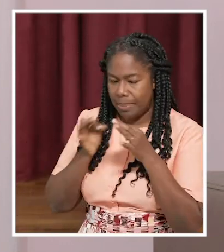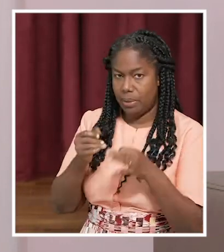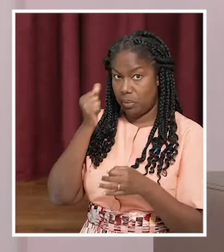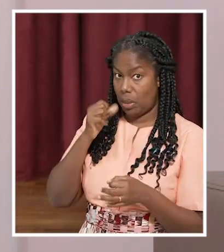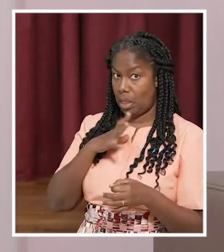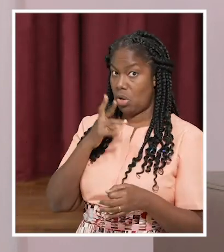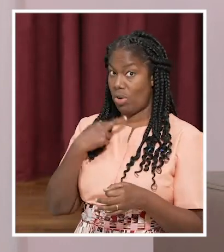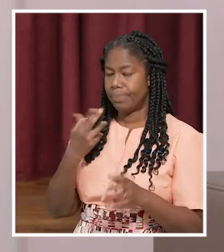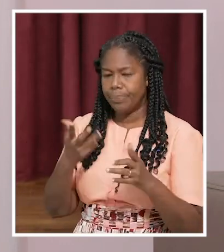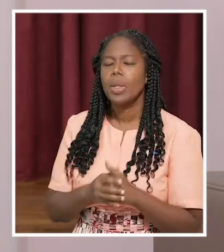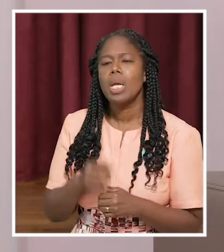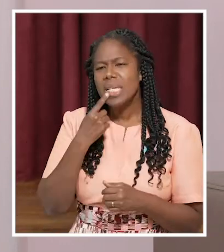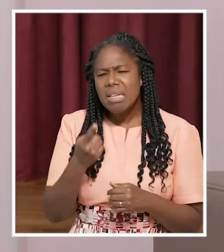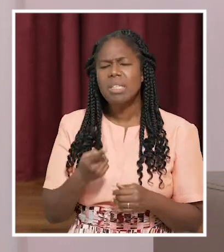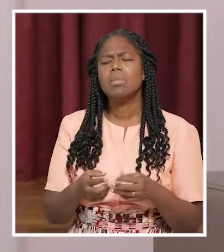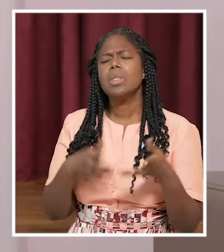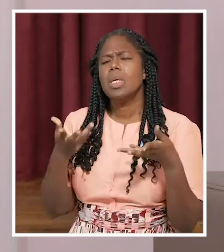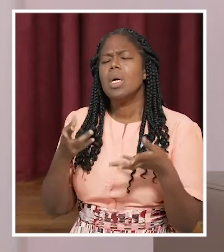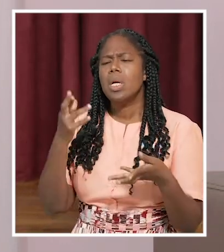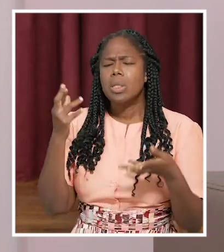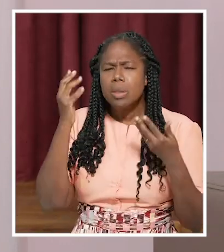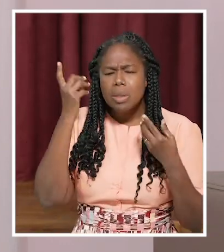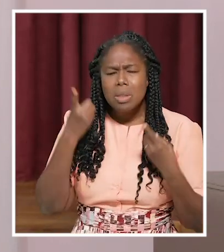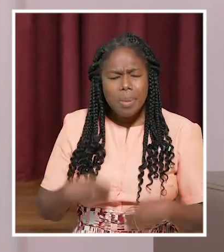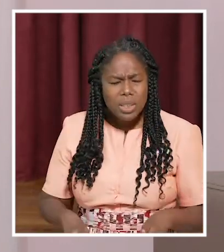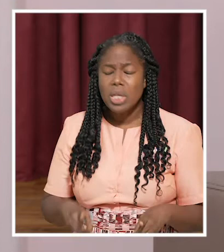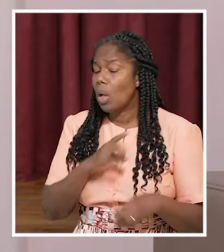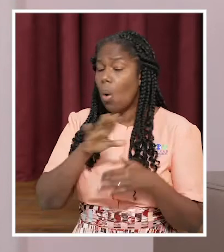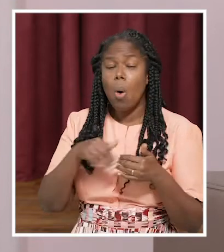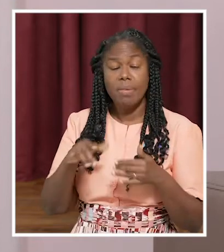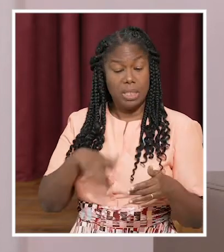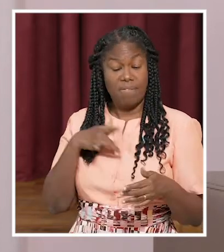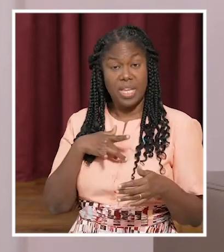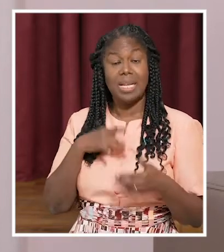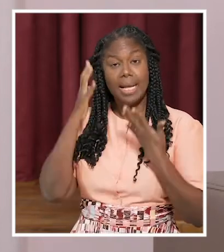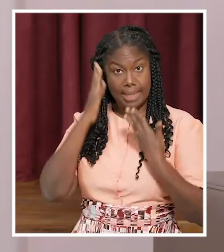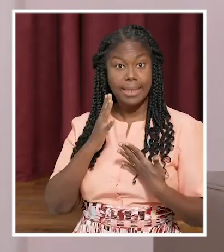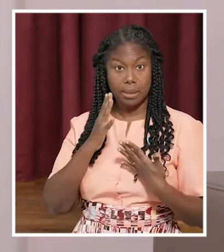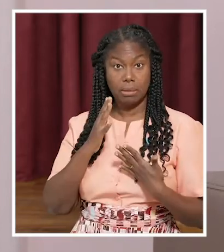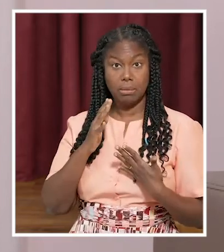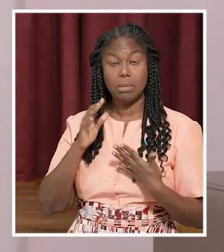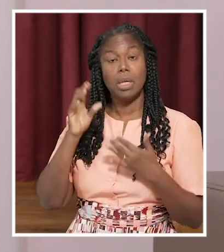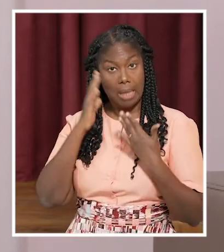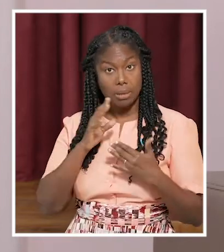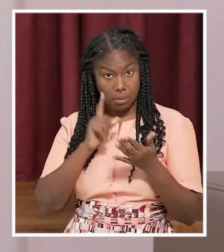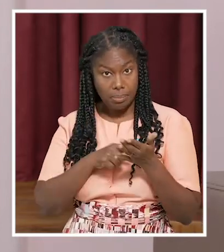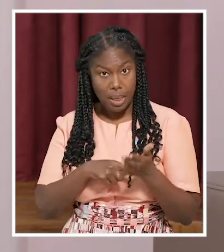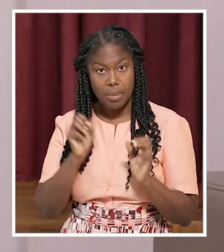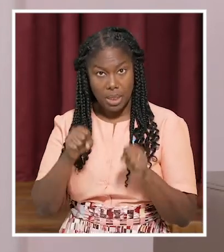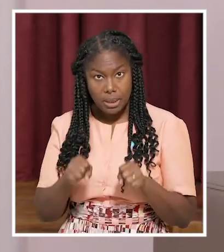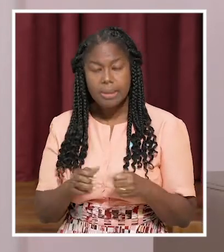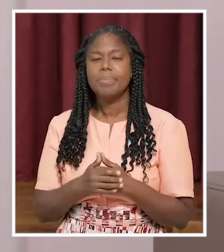happens, we respond to it because it's a sad thing. We feel that emotion, and over a relatively short period of time, we're back to